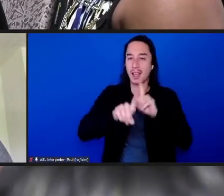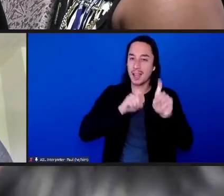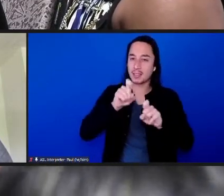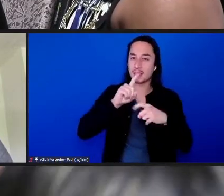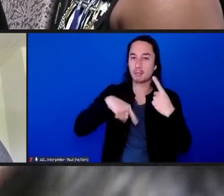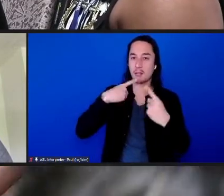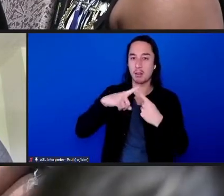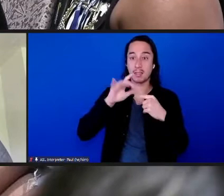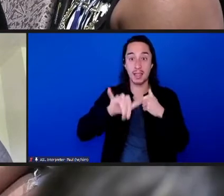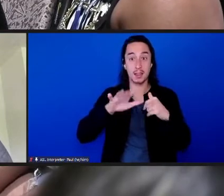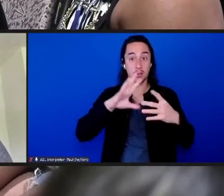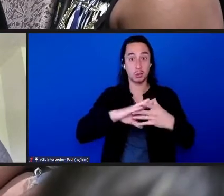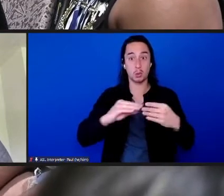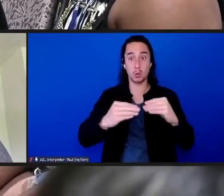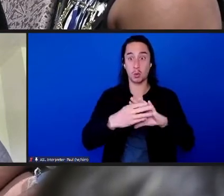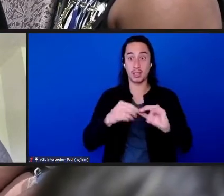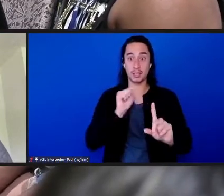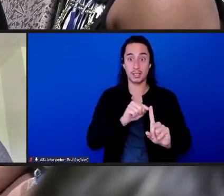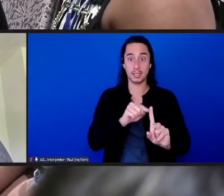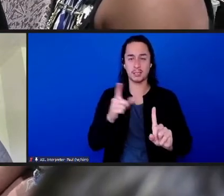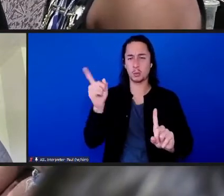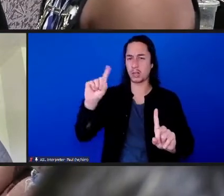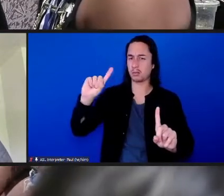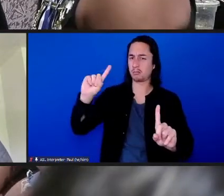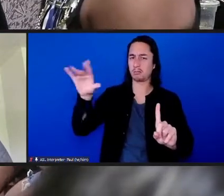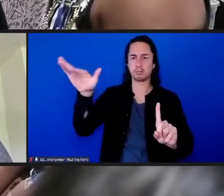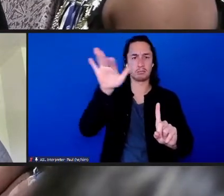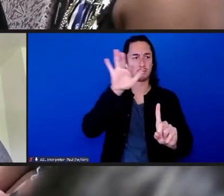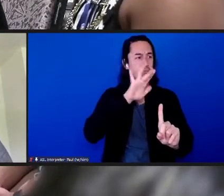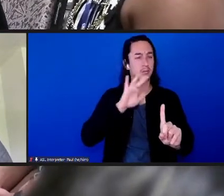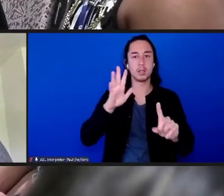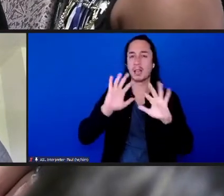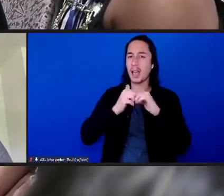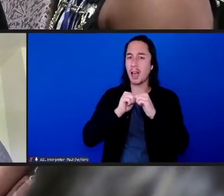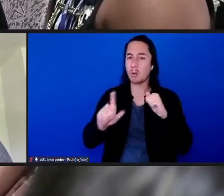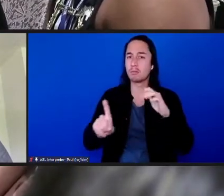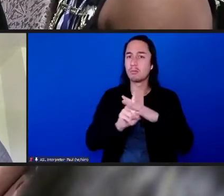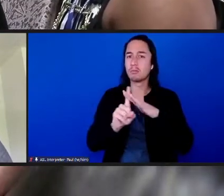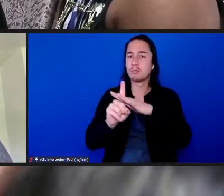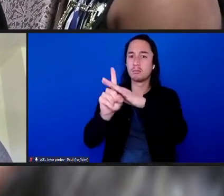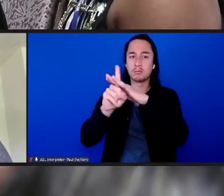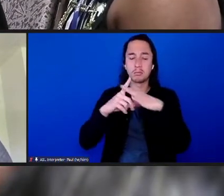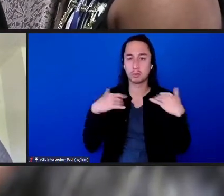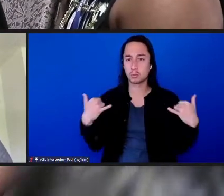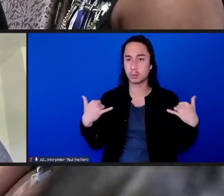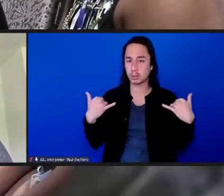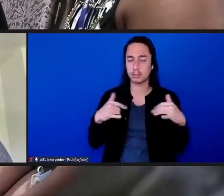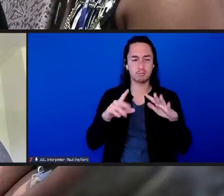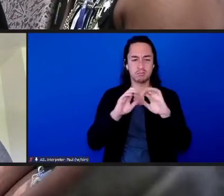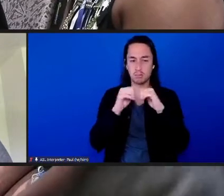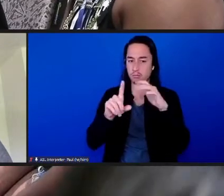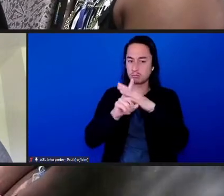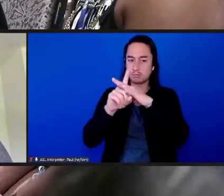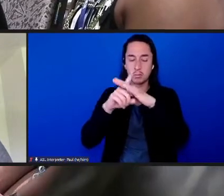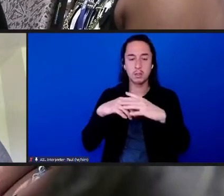where those stories are, how they manifest, how they manifest currently, how we can sort of